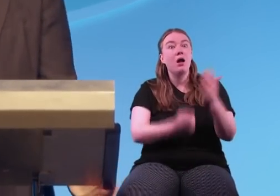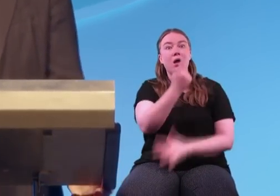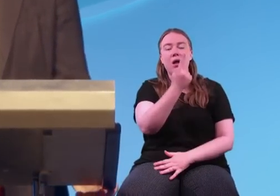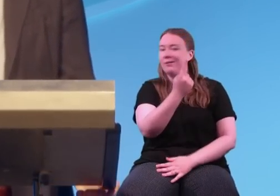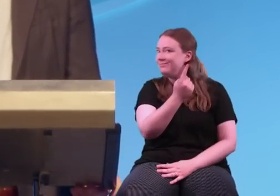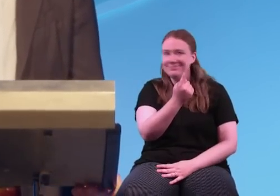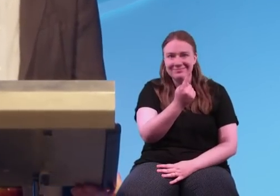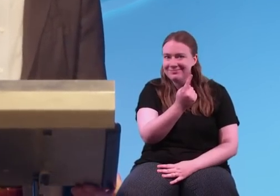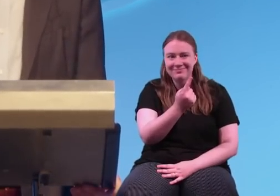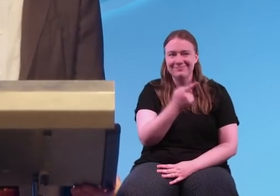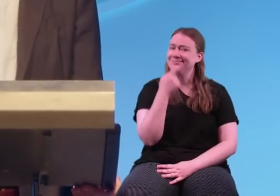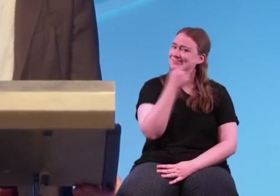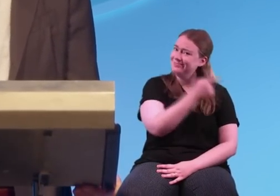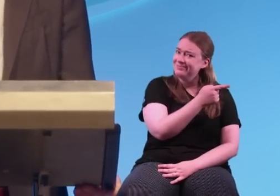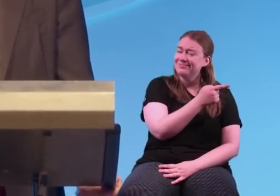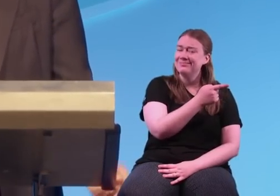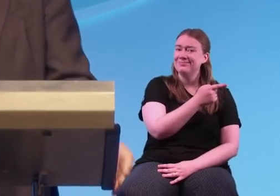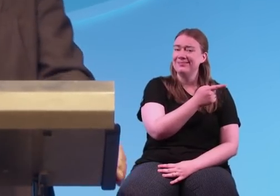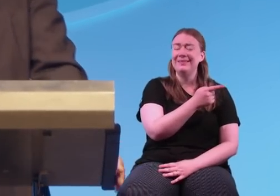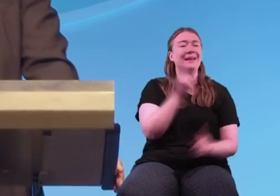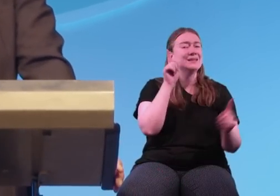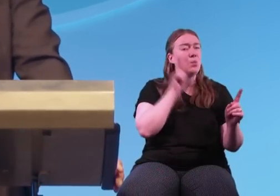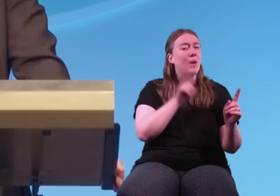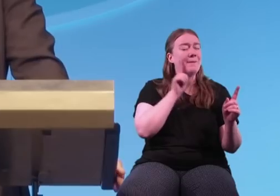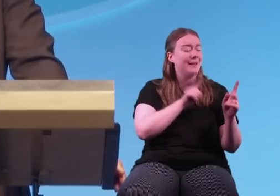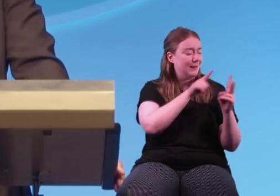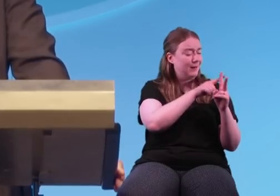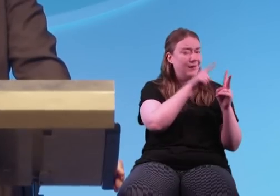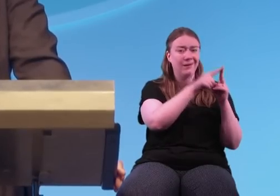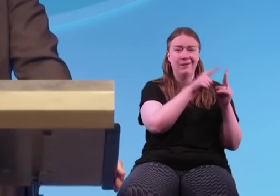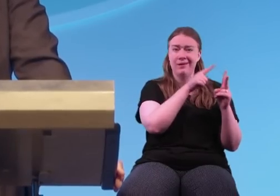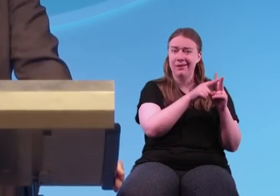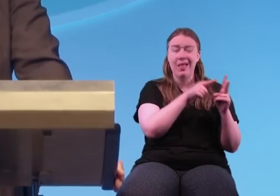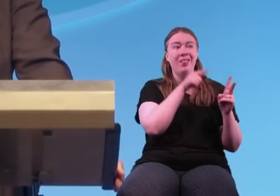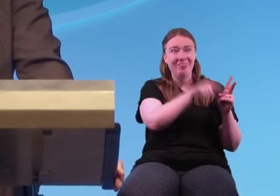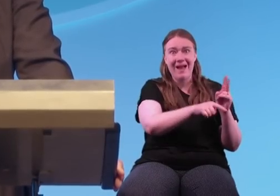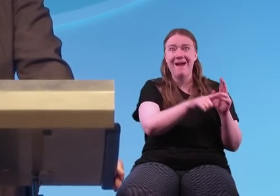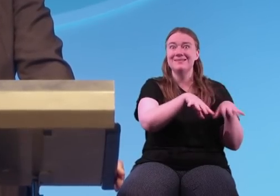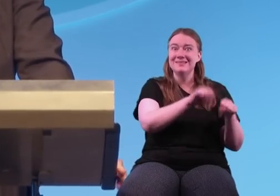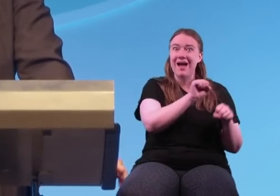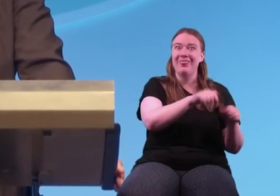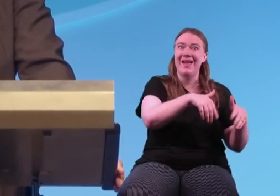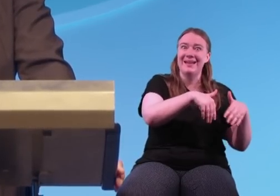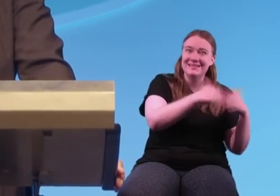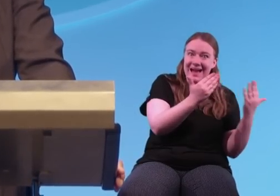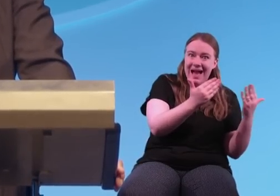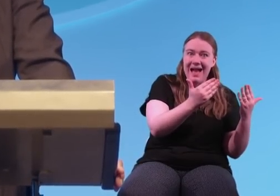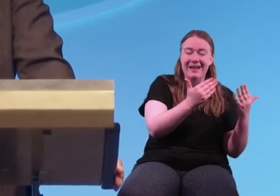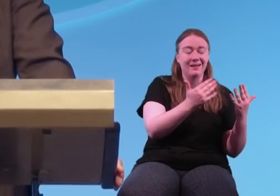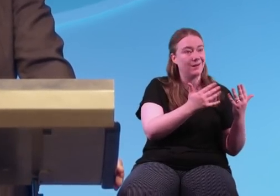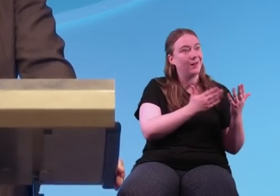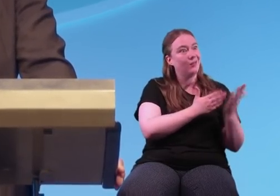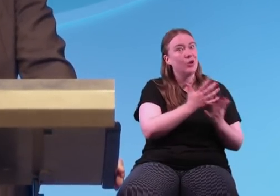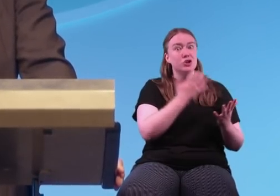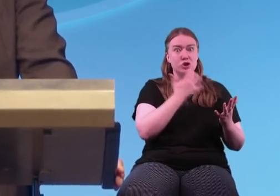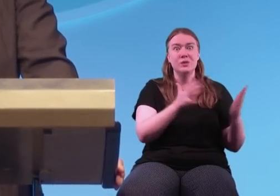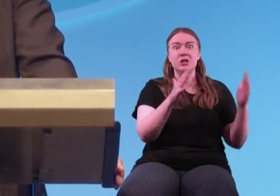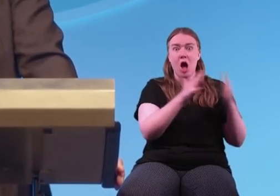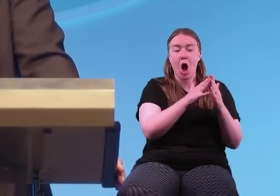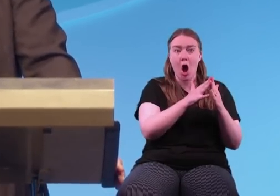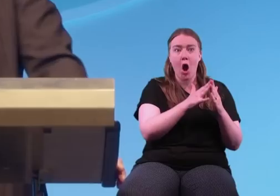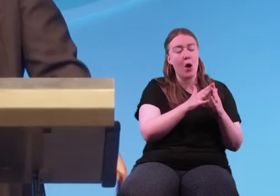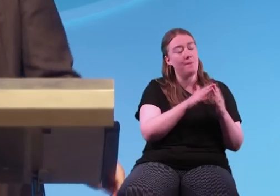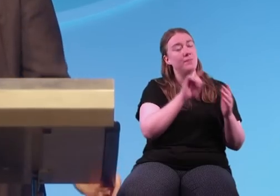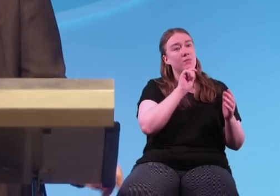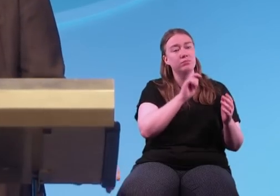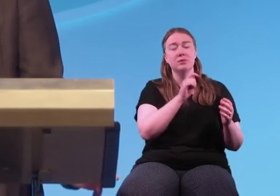Indeed, these ladies would have begun and ended the day within the context of a Jewish home by